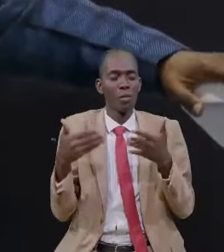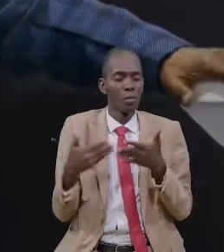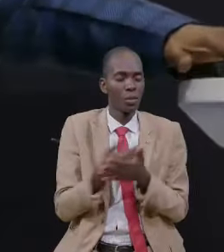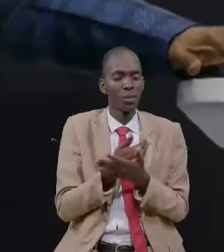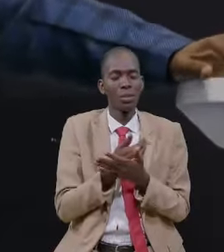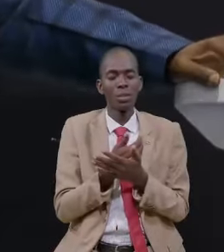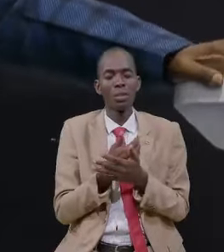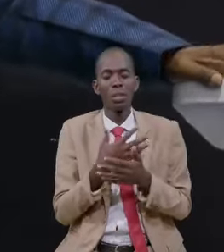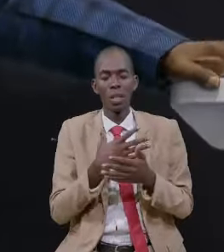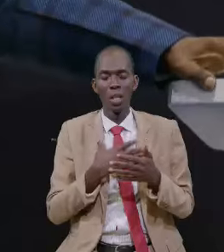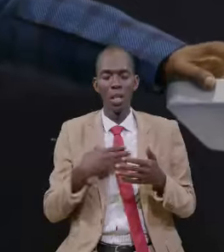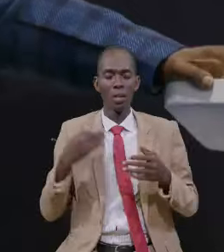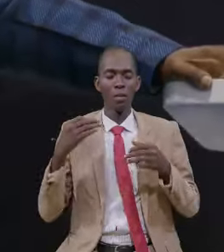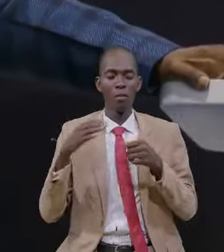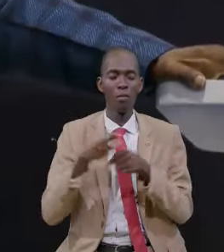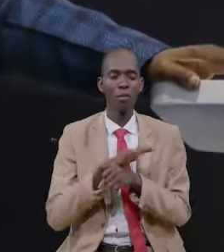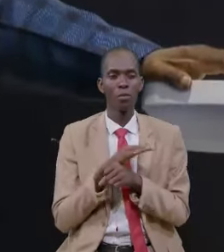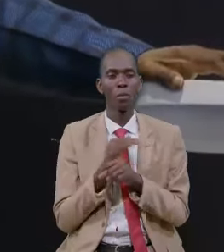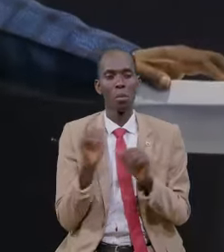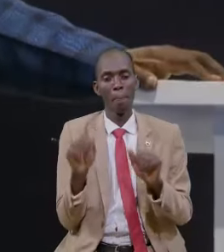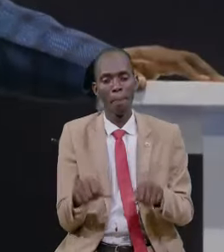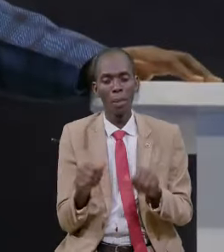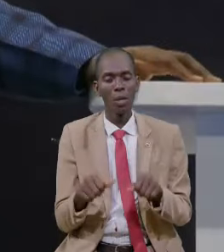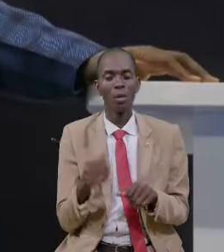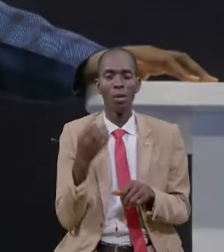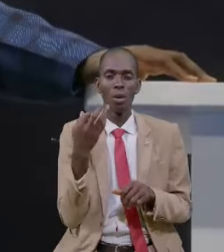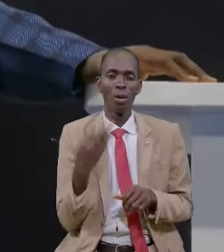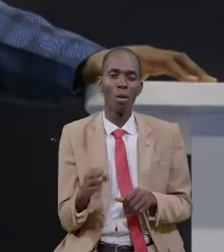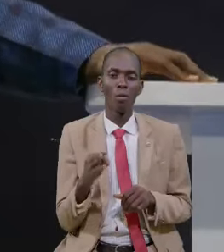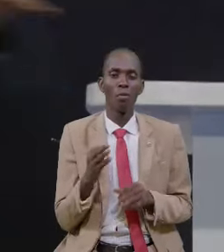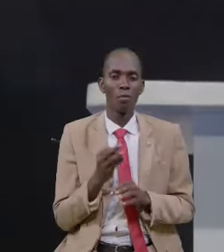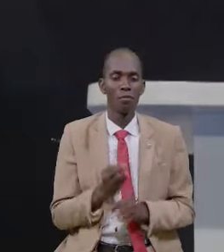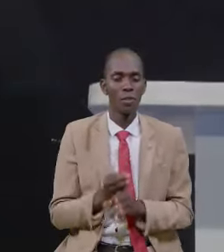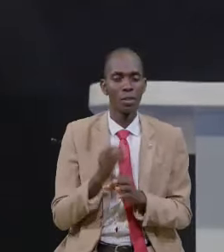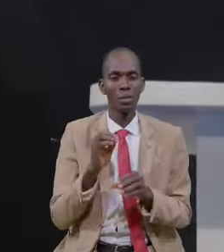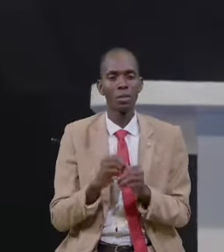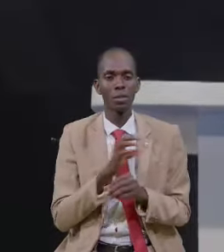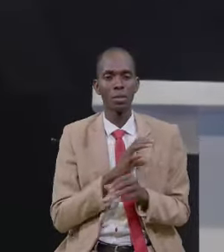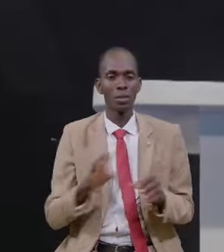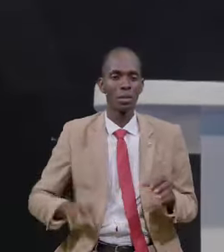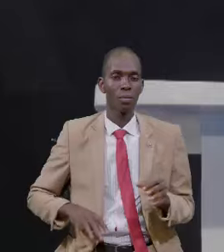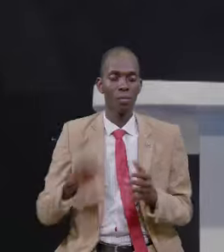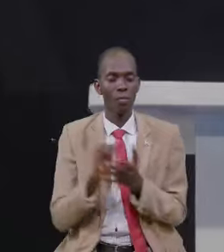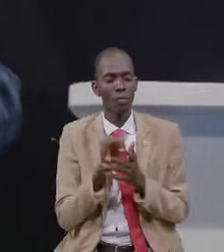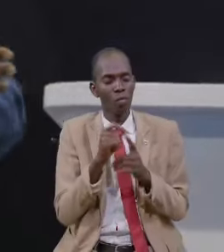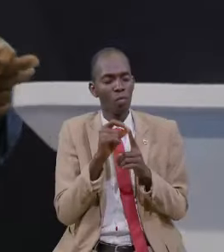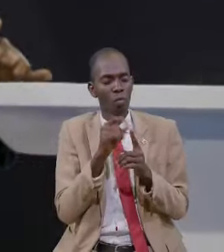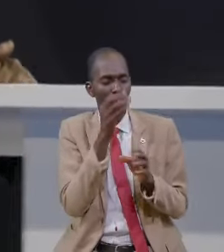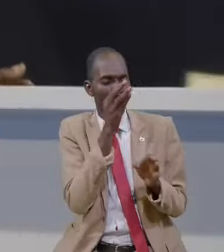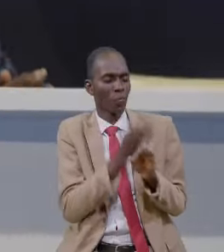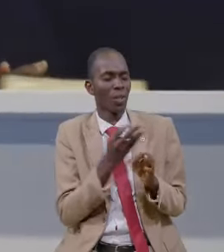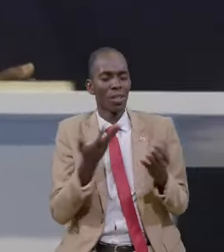and full possibilities of faith in Christ. That word faith, look at